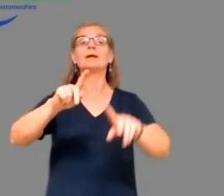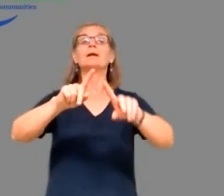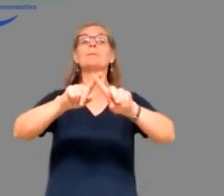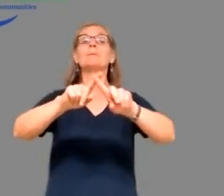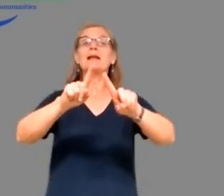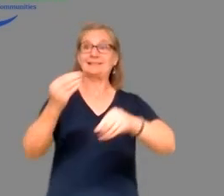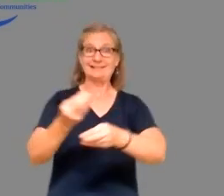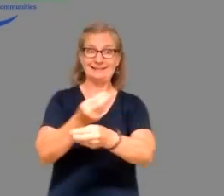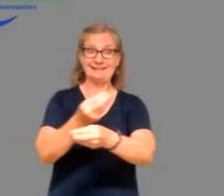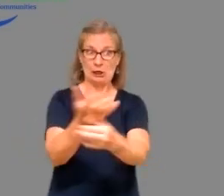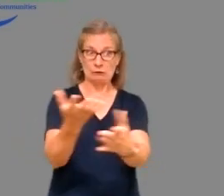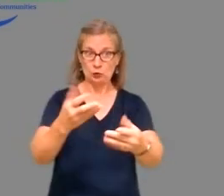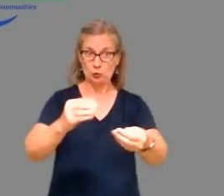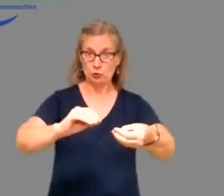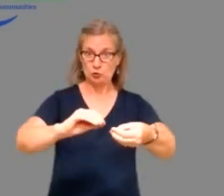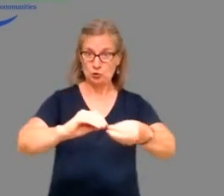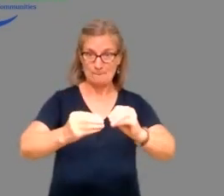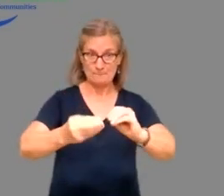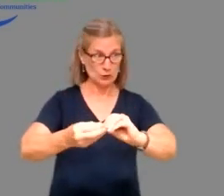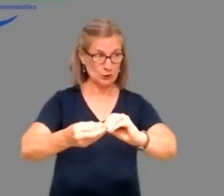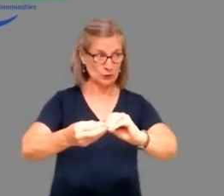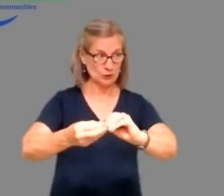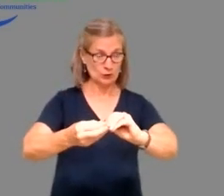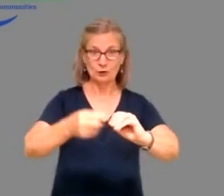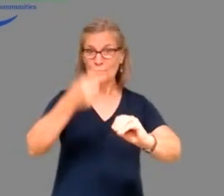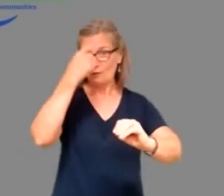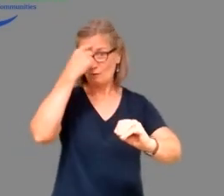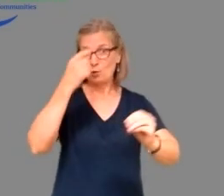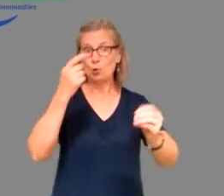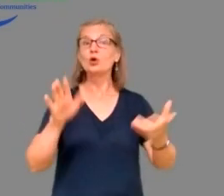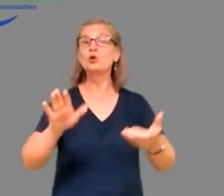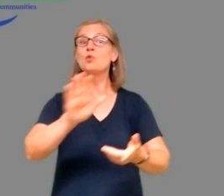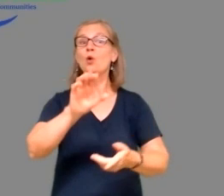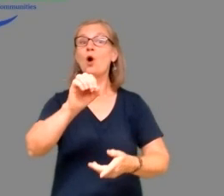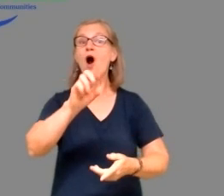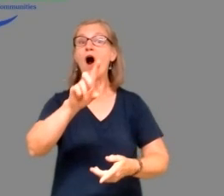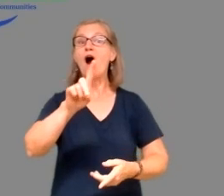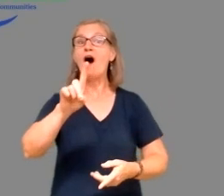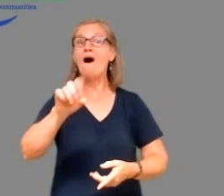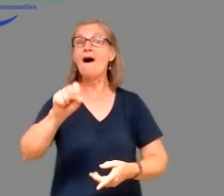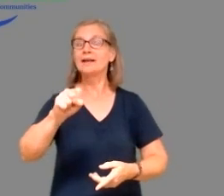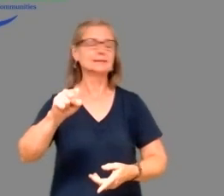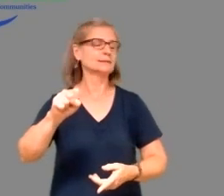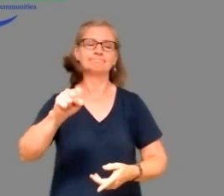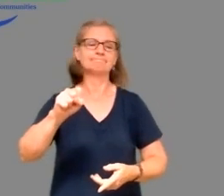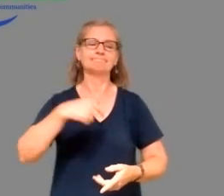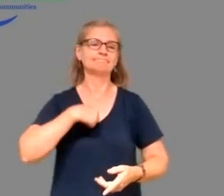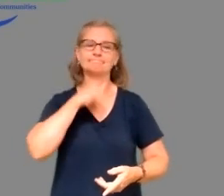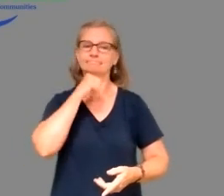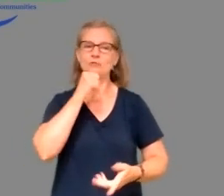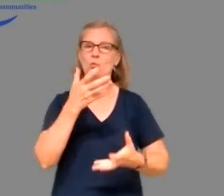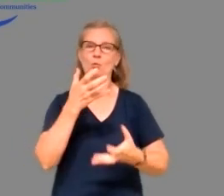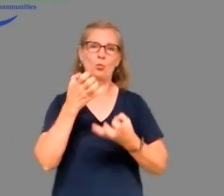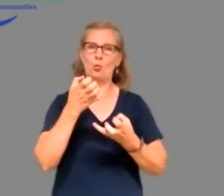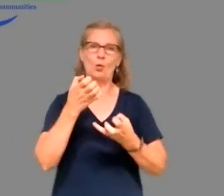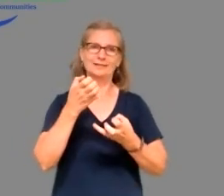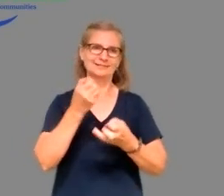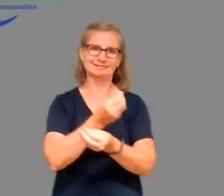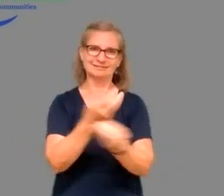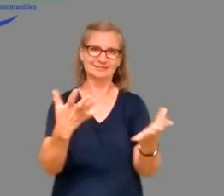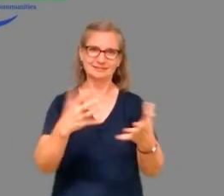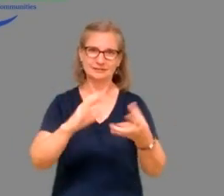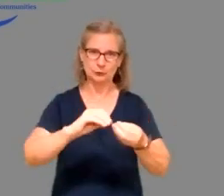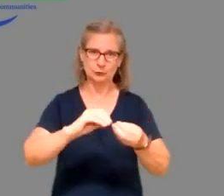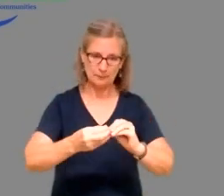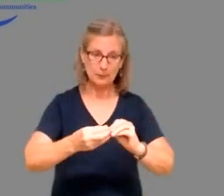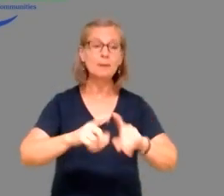terms of odds, but I would say the risk of us having more cases and